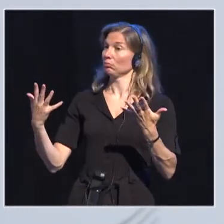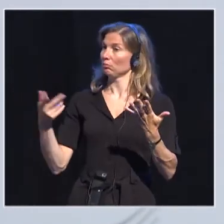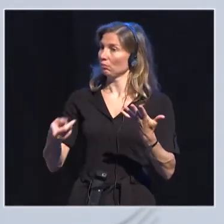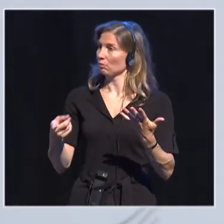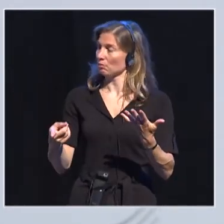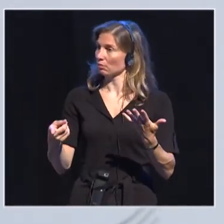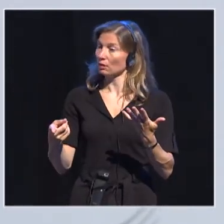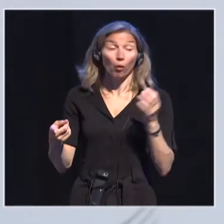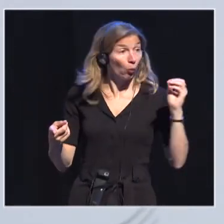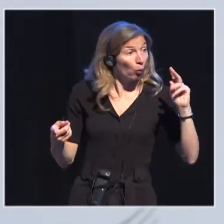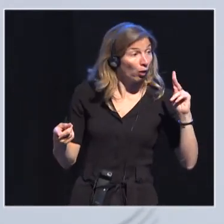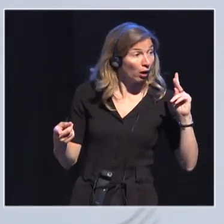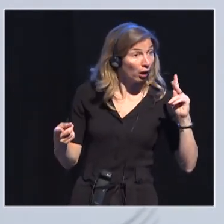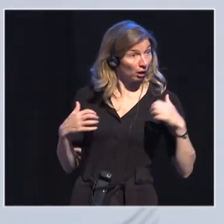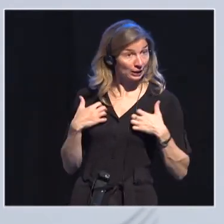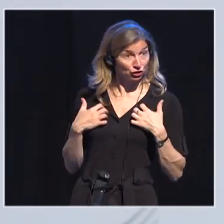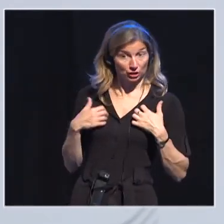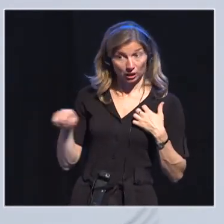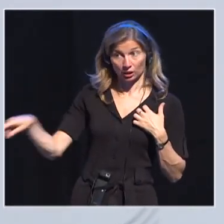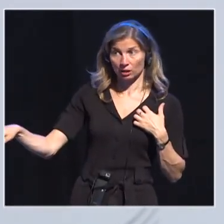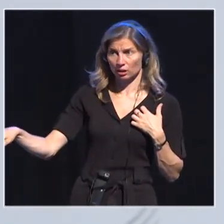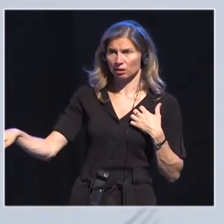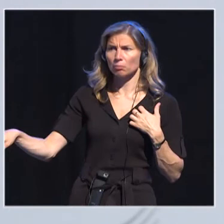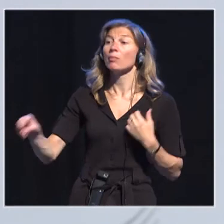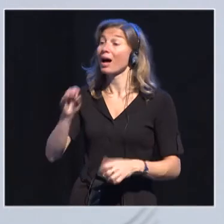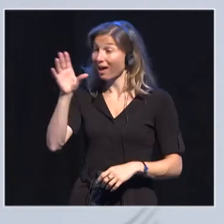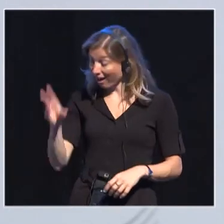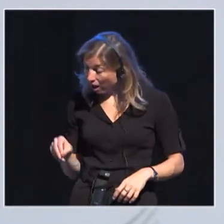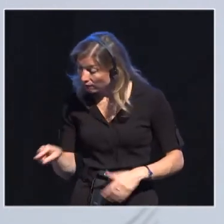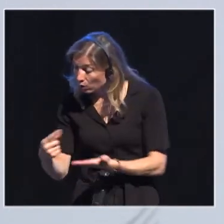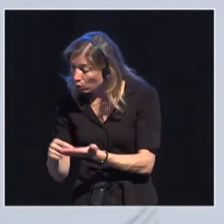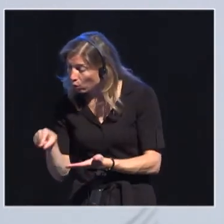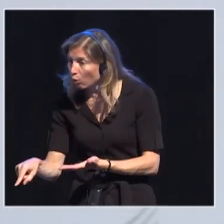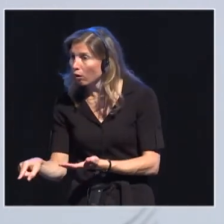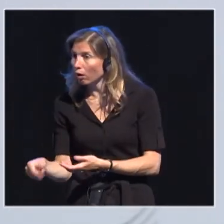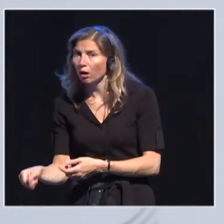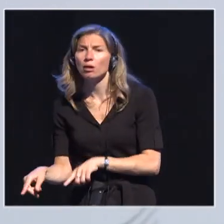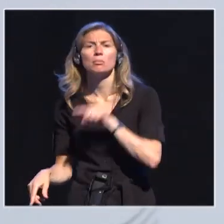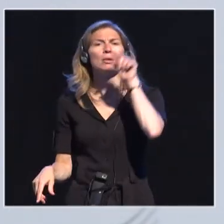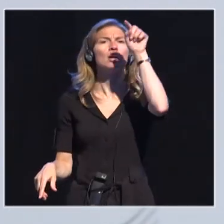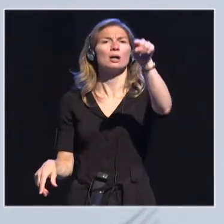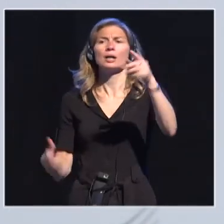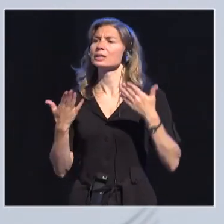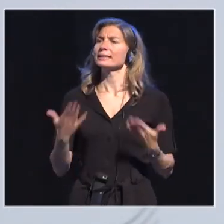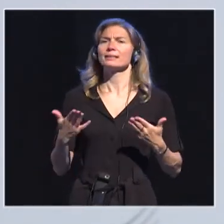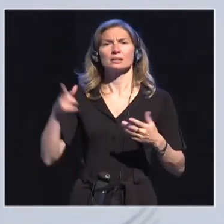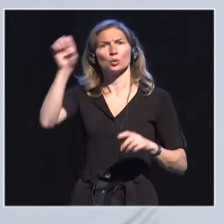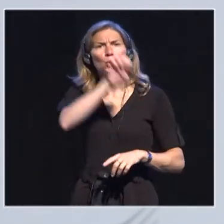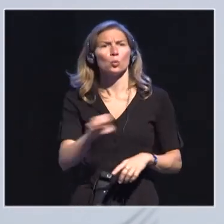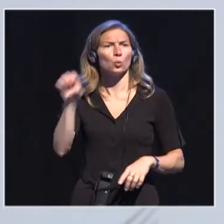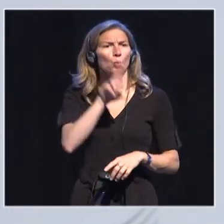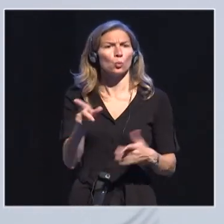but why are we not doing it here? I mean, why are we not using the data of our mobile operators here to identify